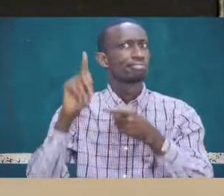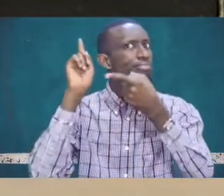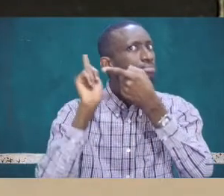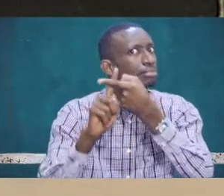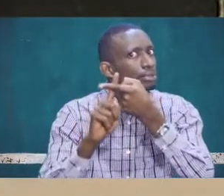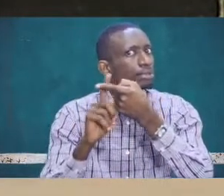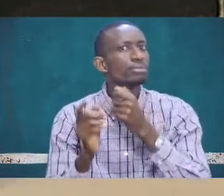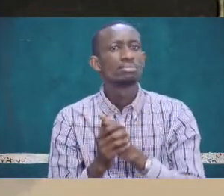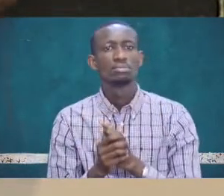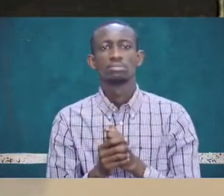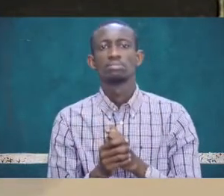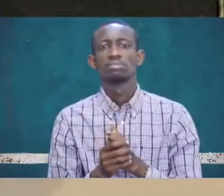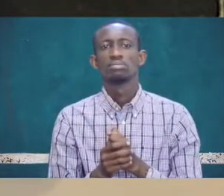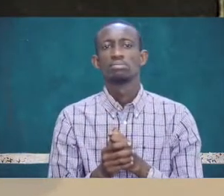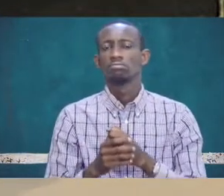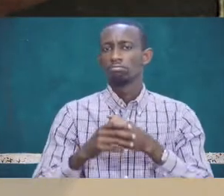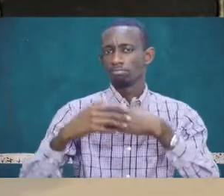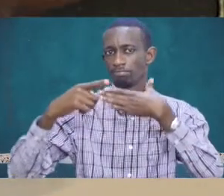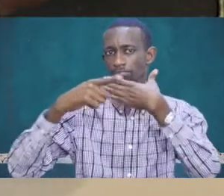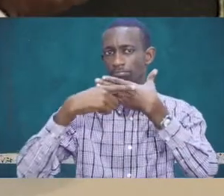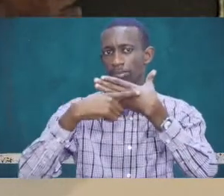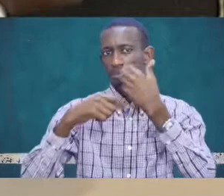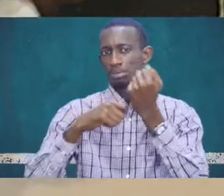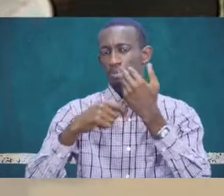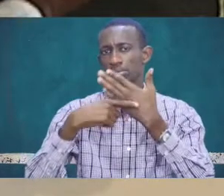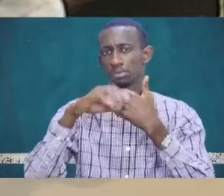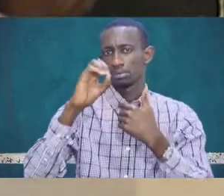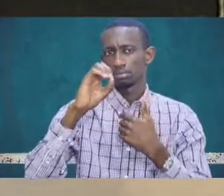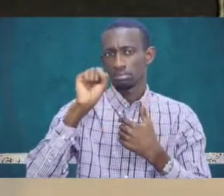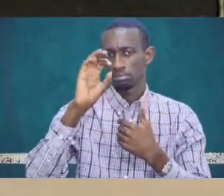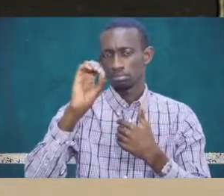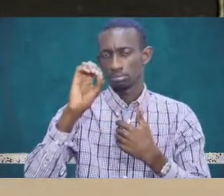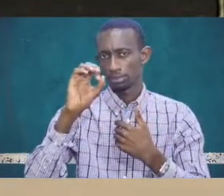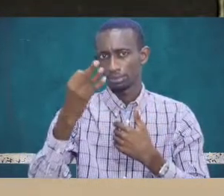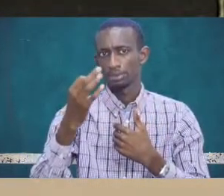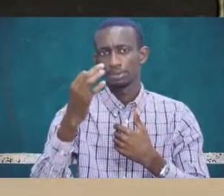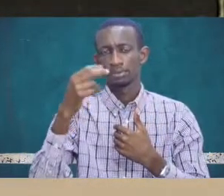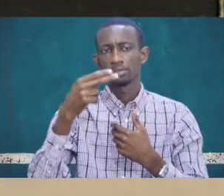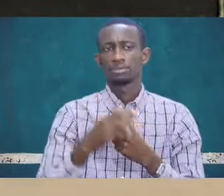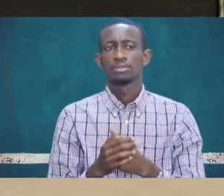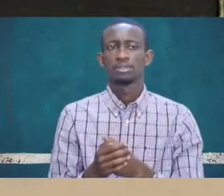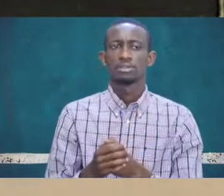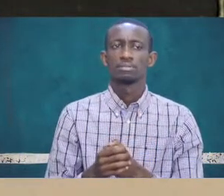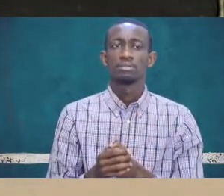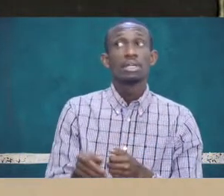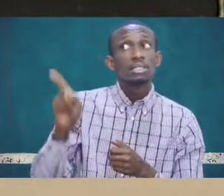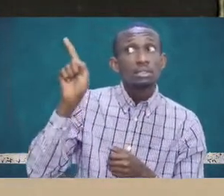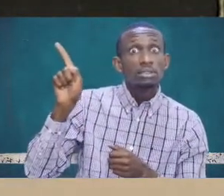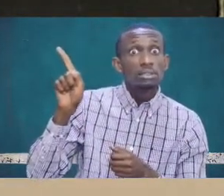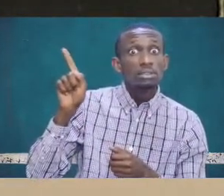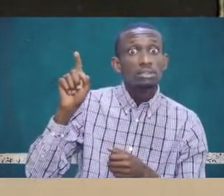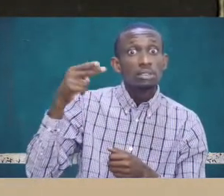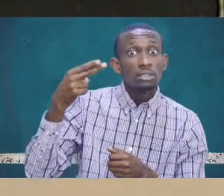plus negative SO3 hydrogen. So this hydrogen that has broken